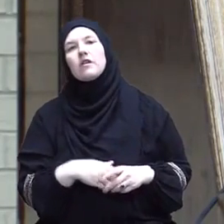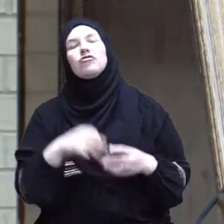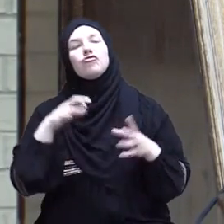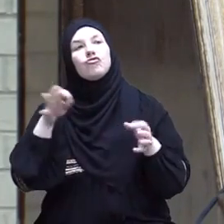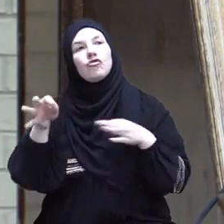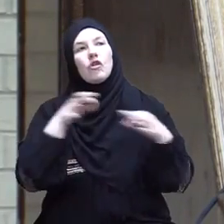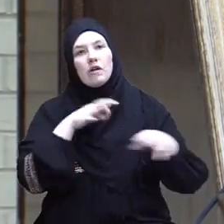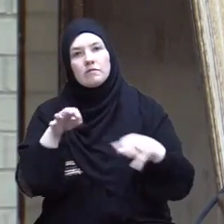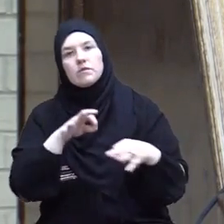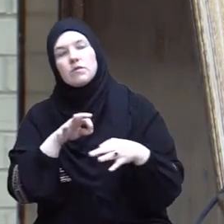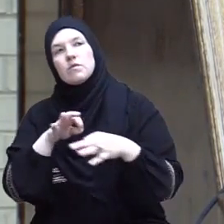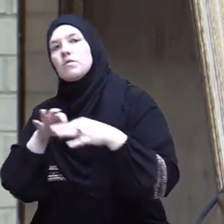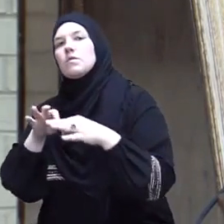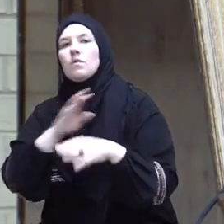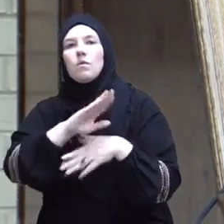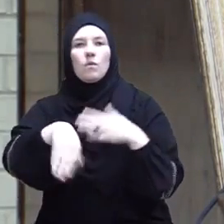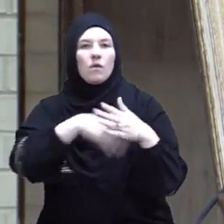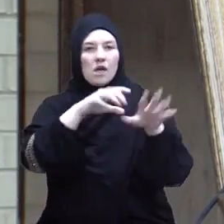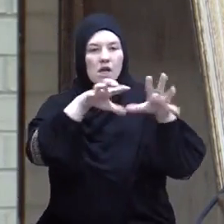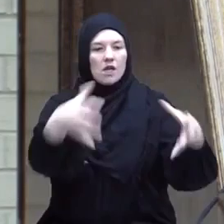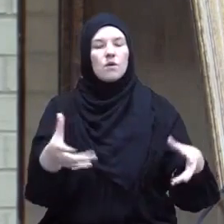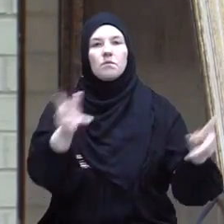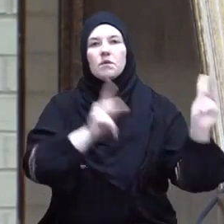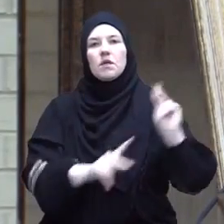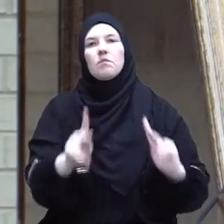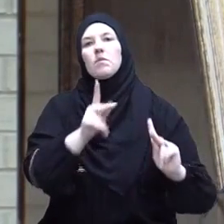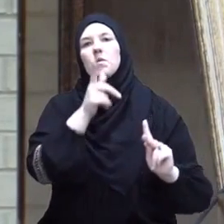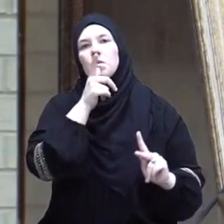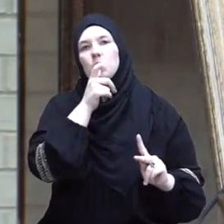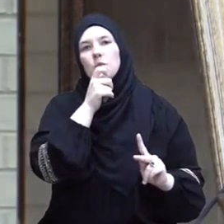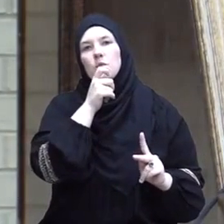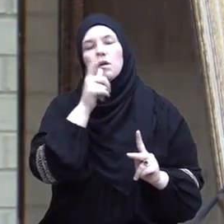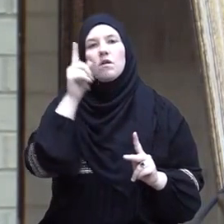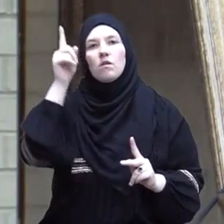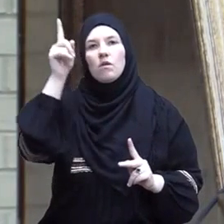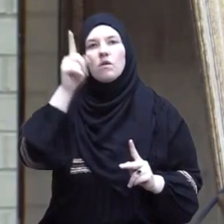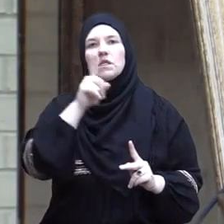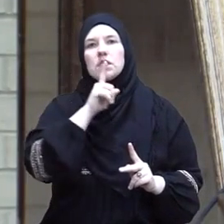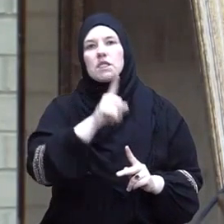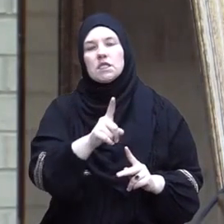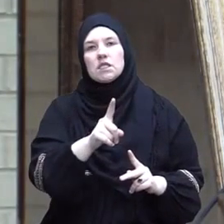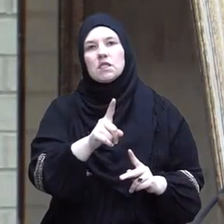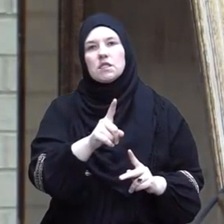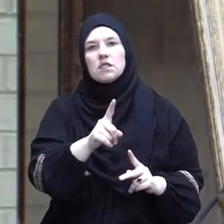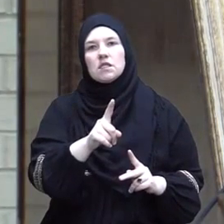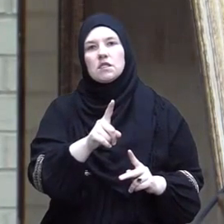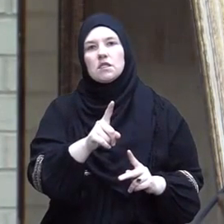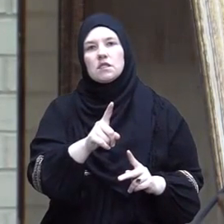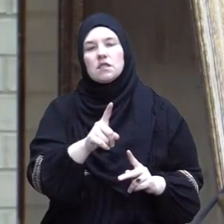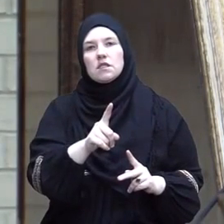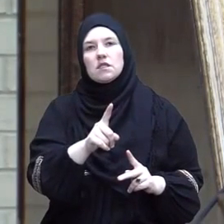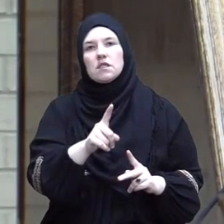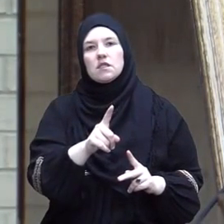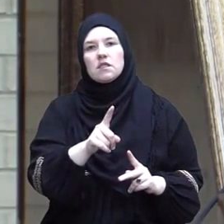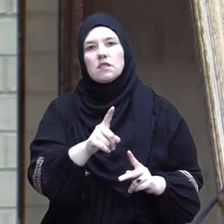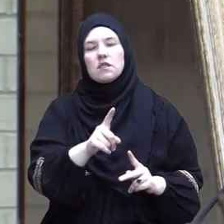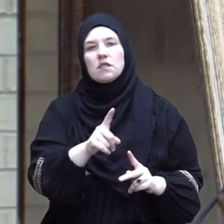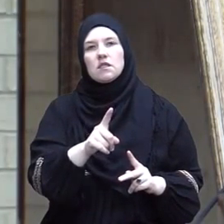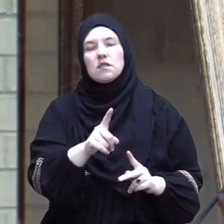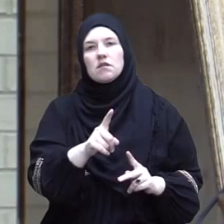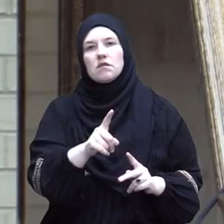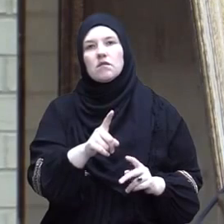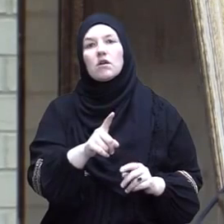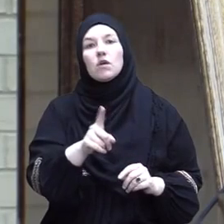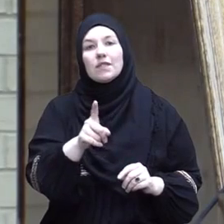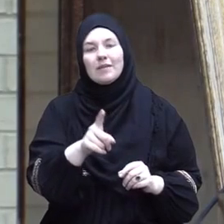describes the whole category of people who claim that Allah is a third of three. He describes this category of